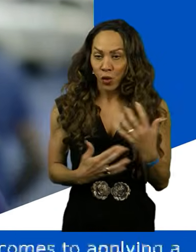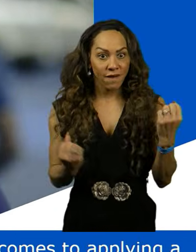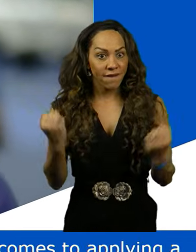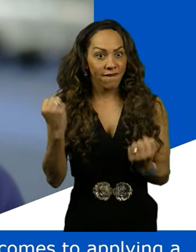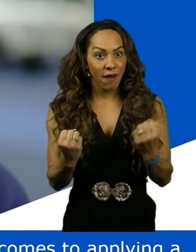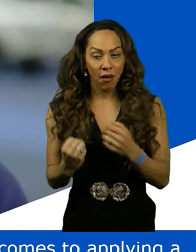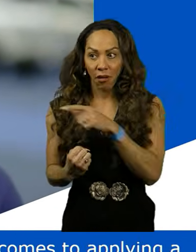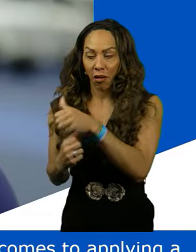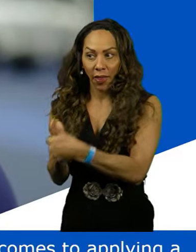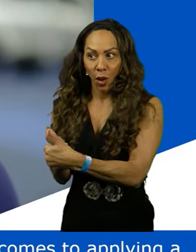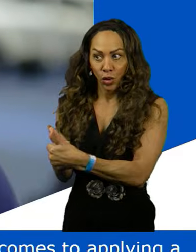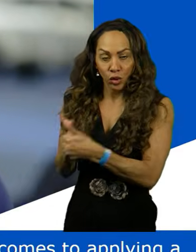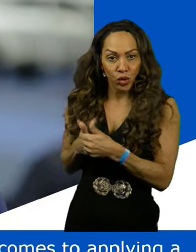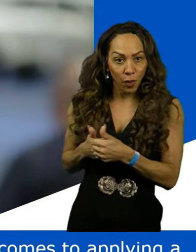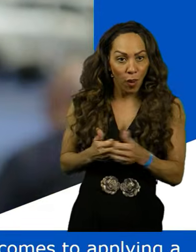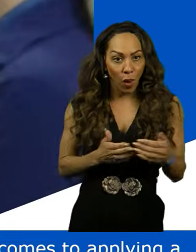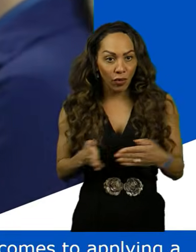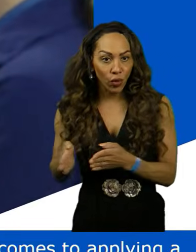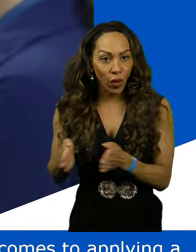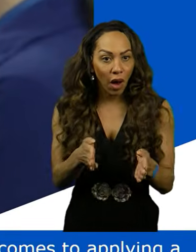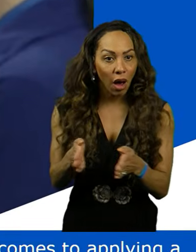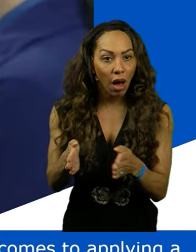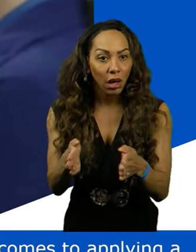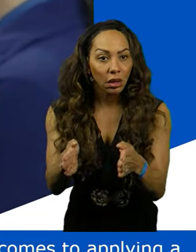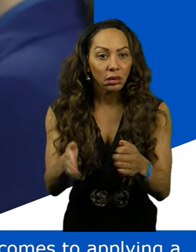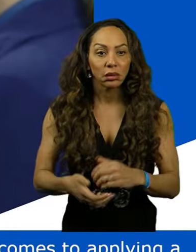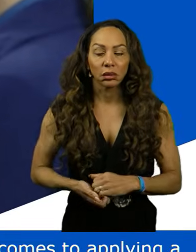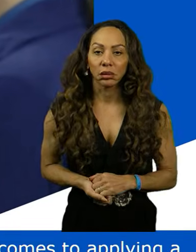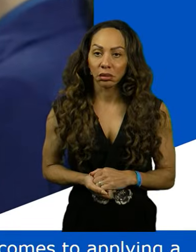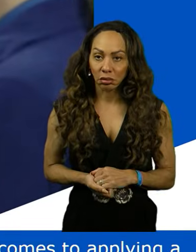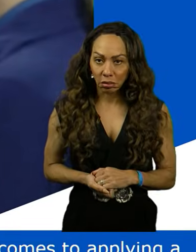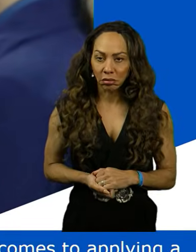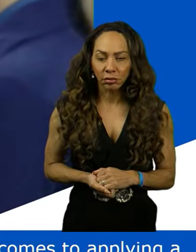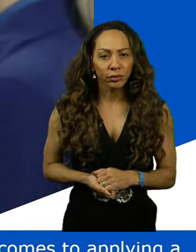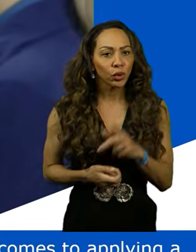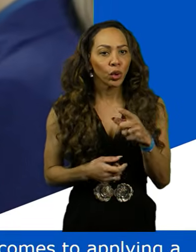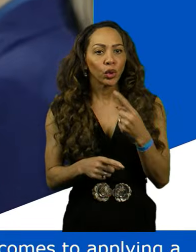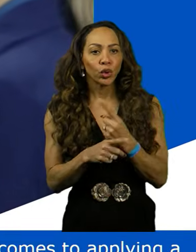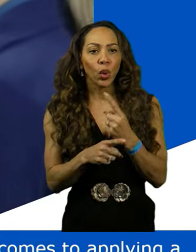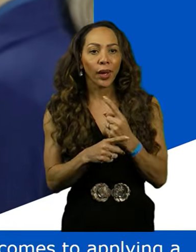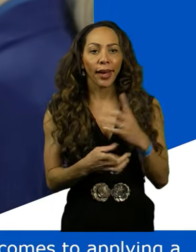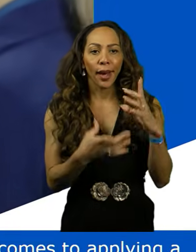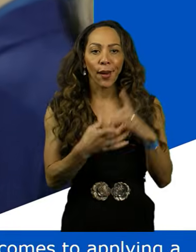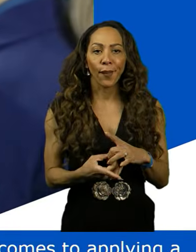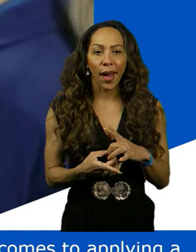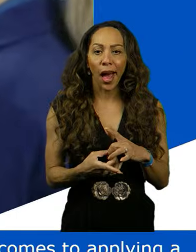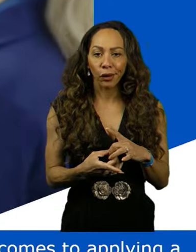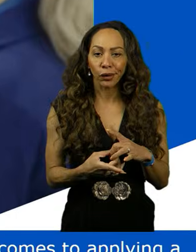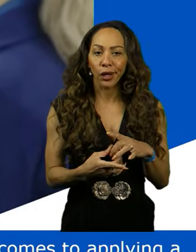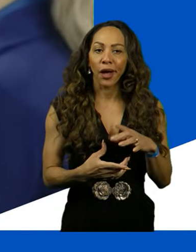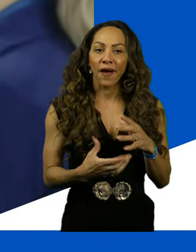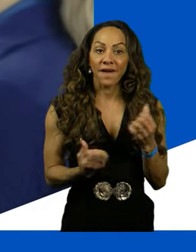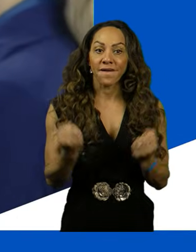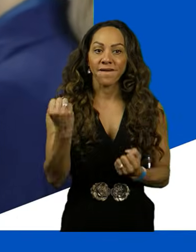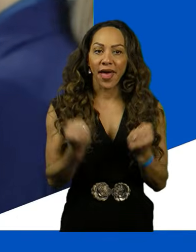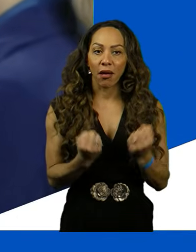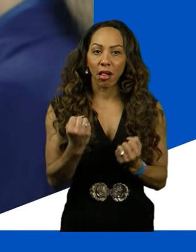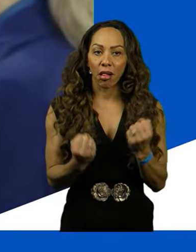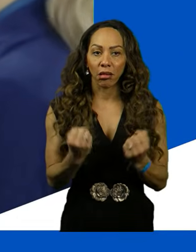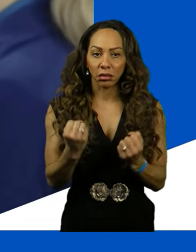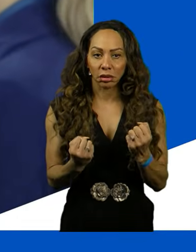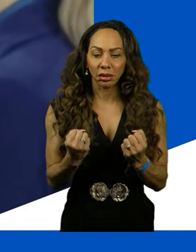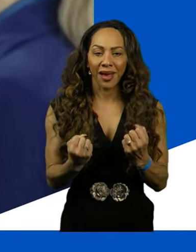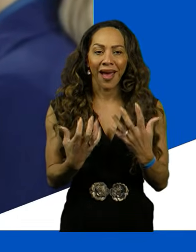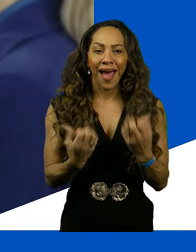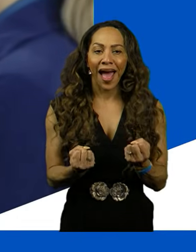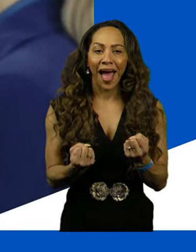course, we're here for support if you need to reach out, we'll be so. Right. You talk about new vehicles. In terms of the future, I know there's changes to the scheme that come in on the 1st of July.